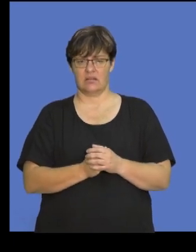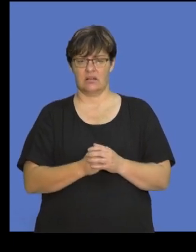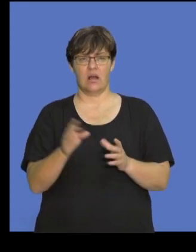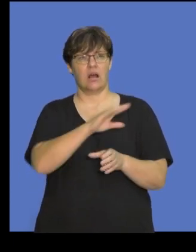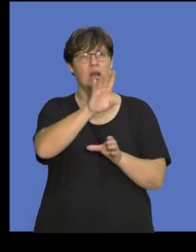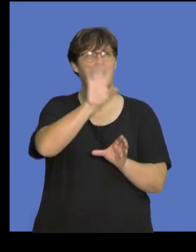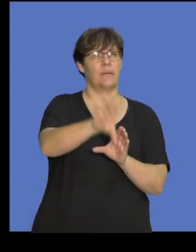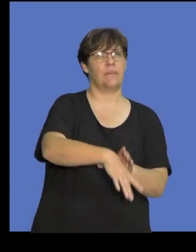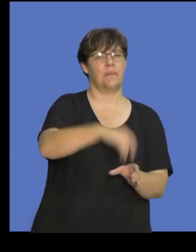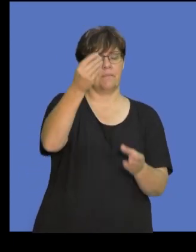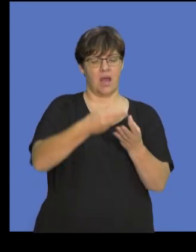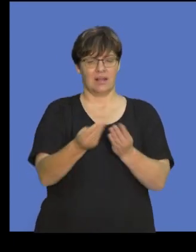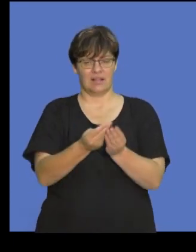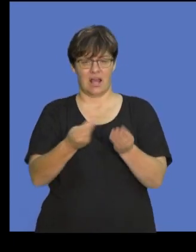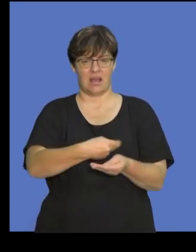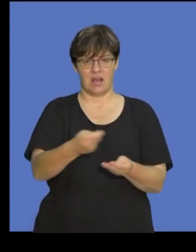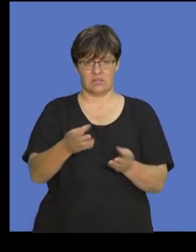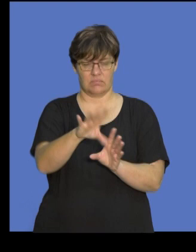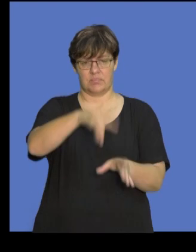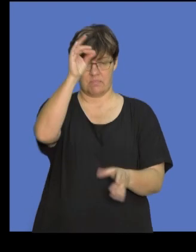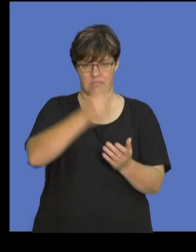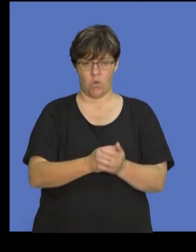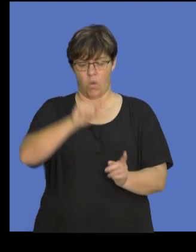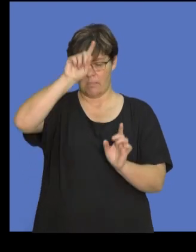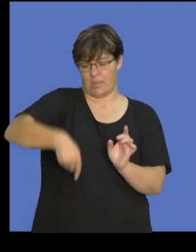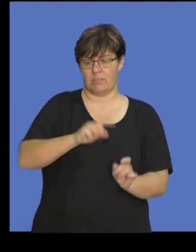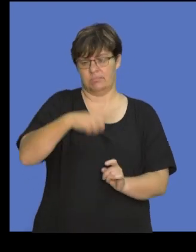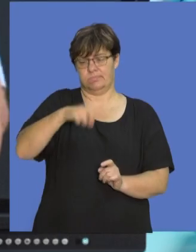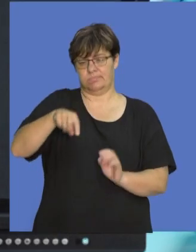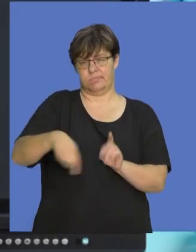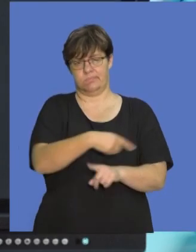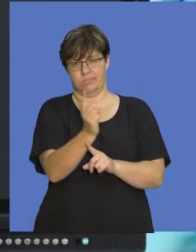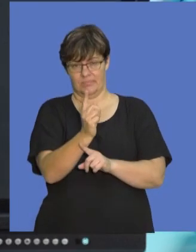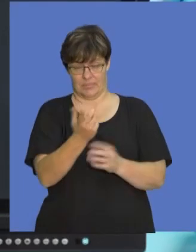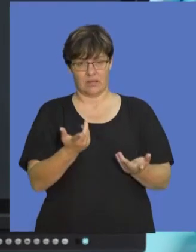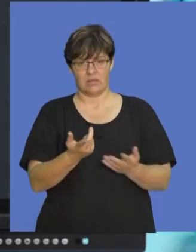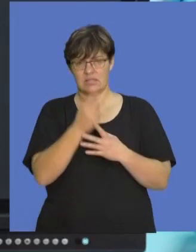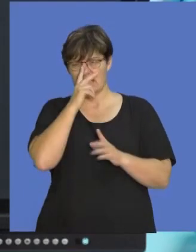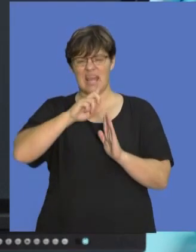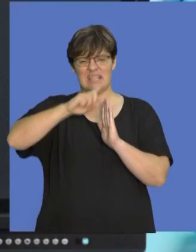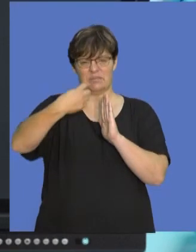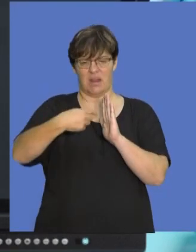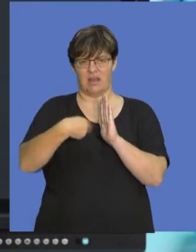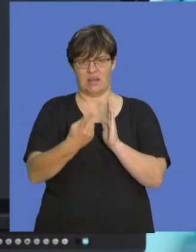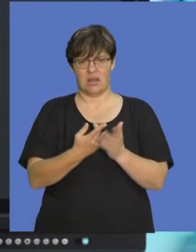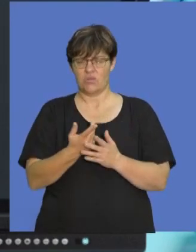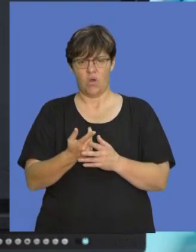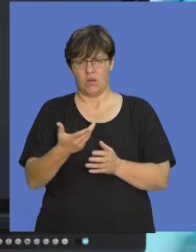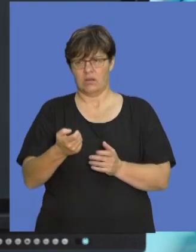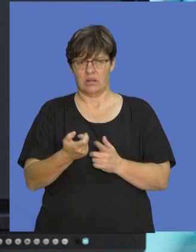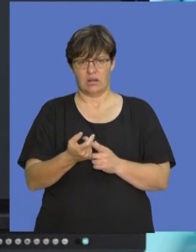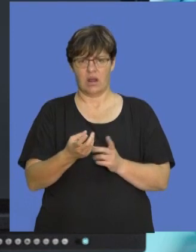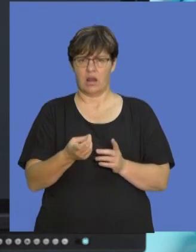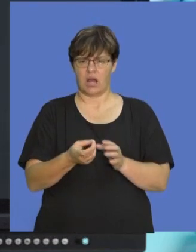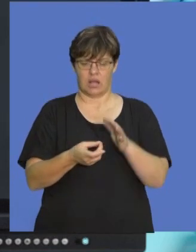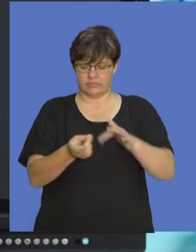up a card from a deck or using a spinner. Now, later we're going to actually see what a spinner is. This isn't a fidget